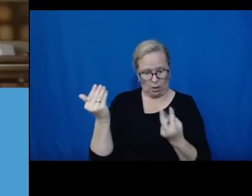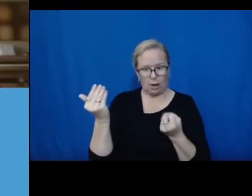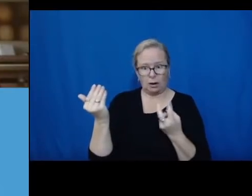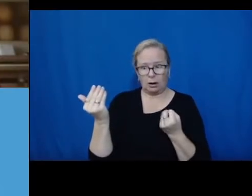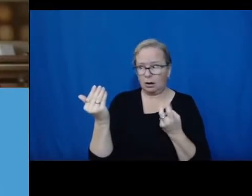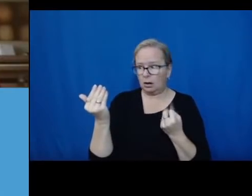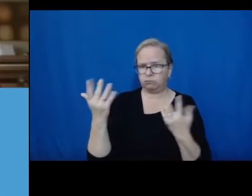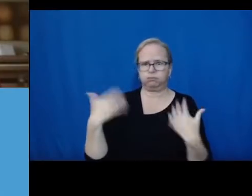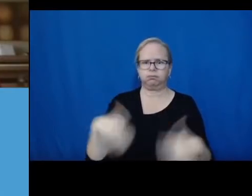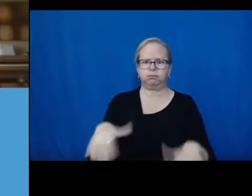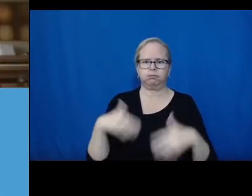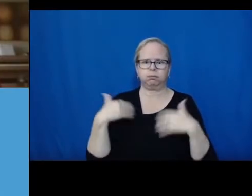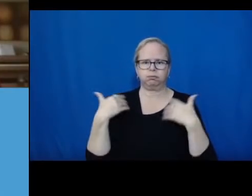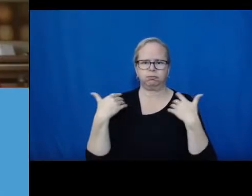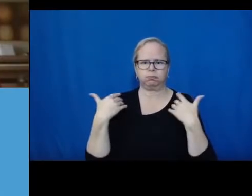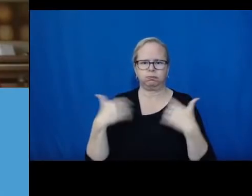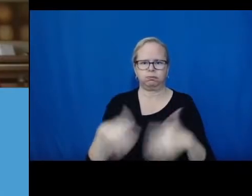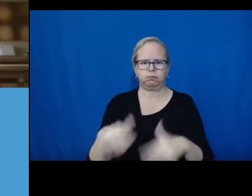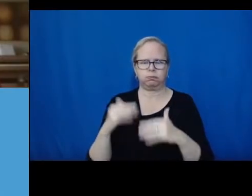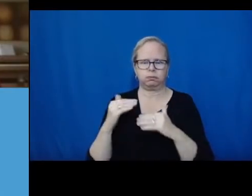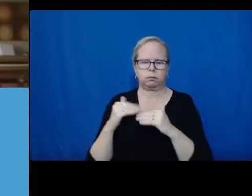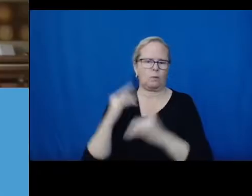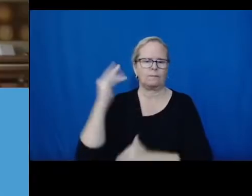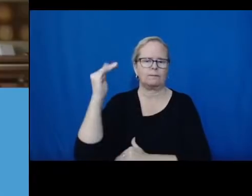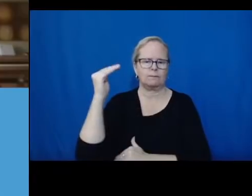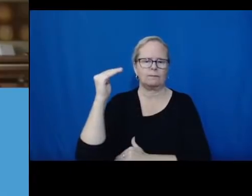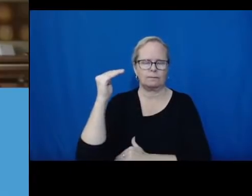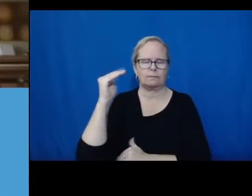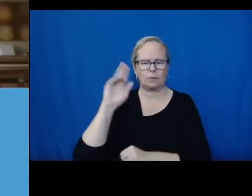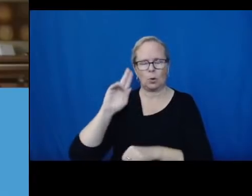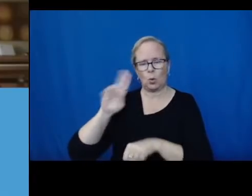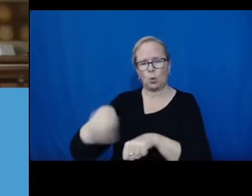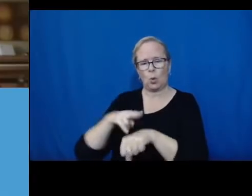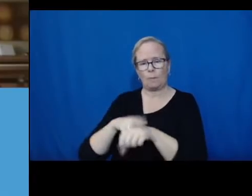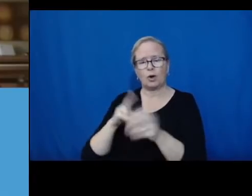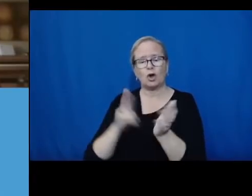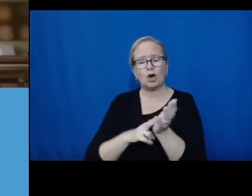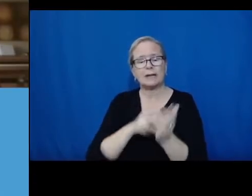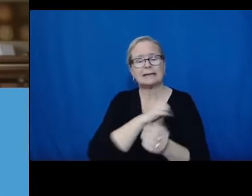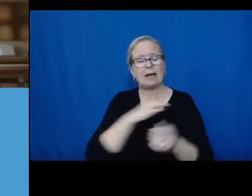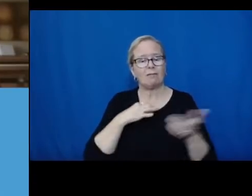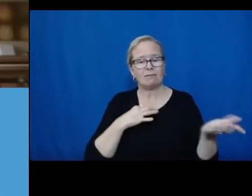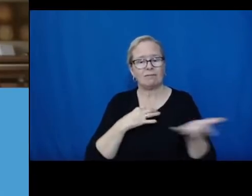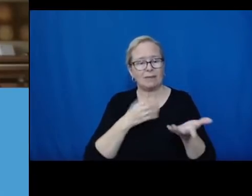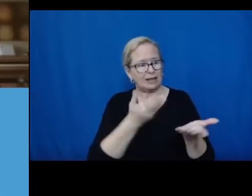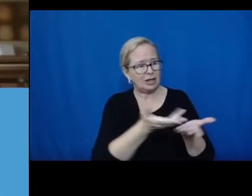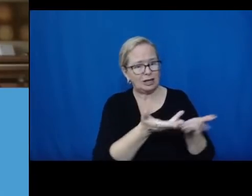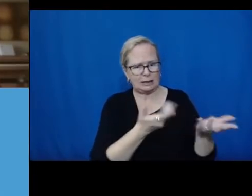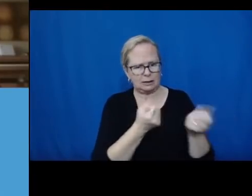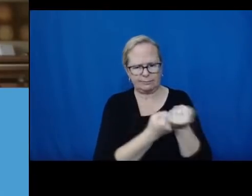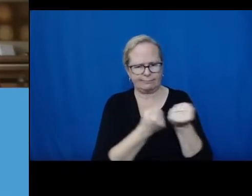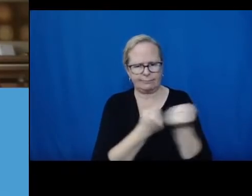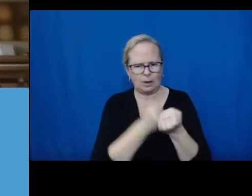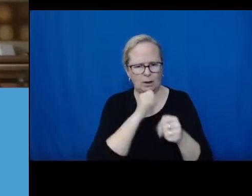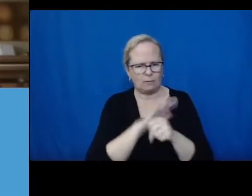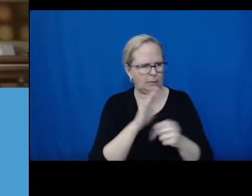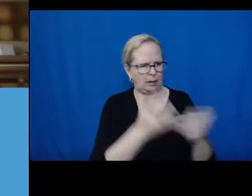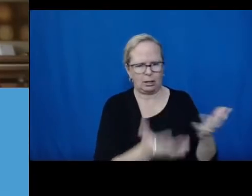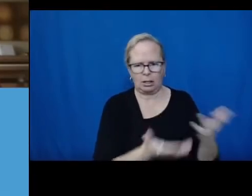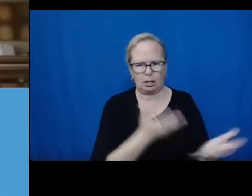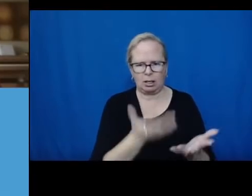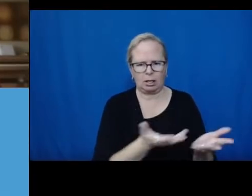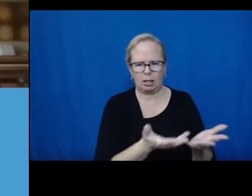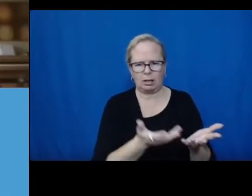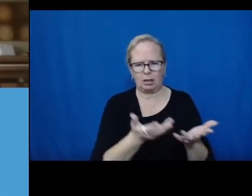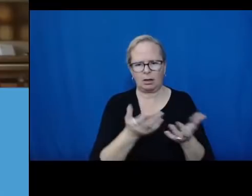overage there, especially when you may not have your normal nursing staff, you may not have the normal number of support workers around. So